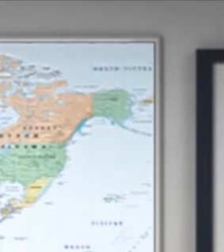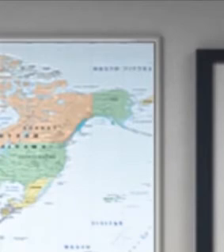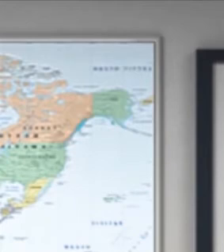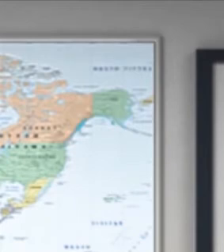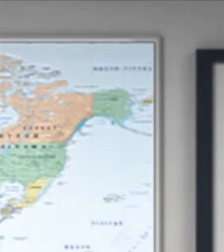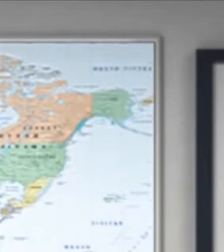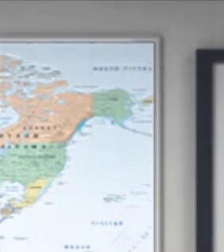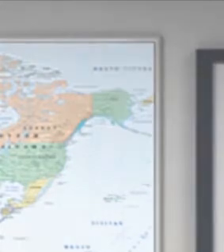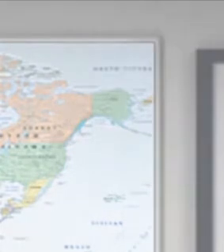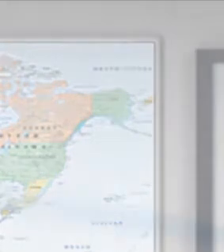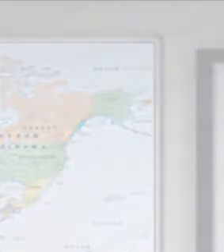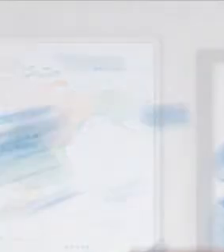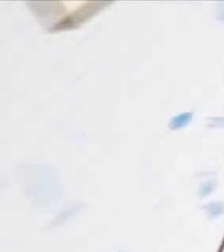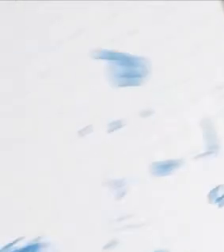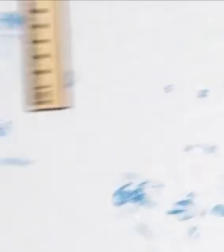Bye!